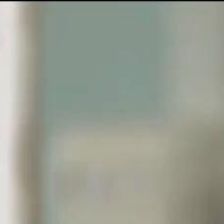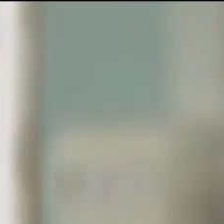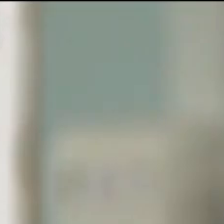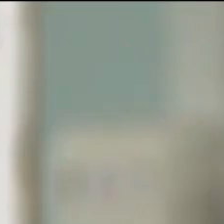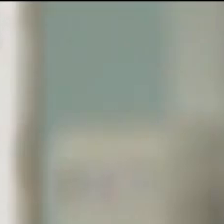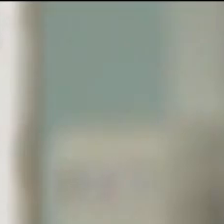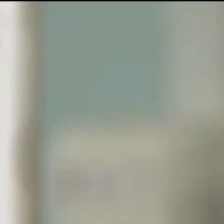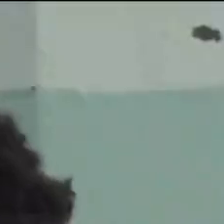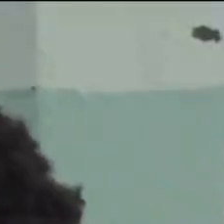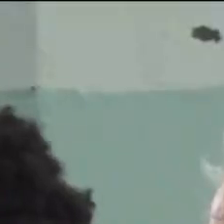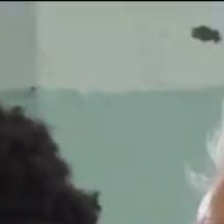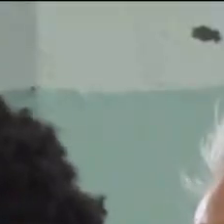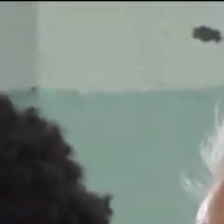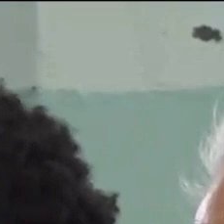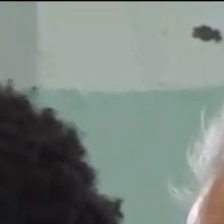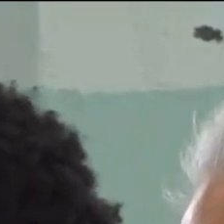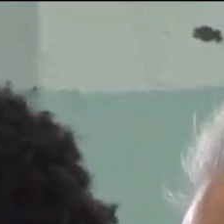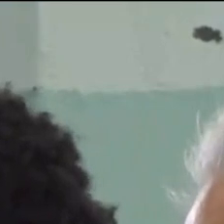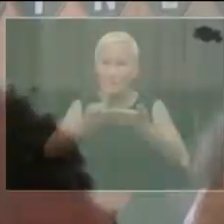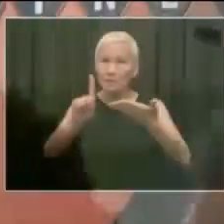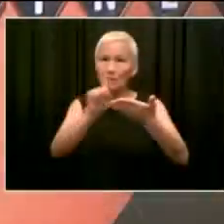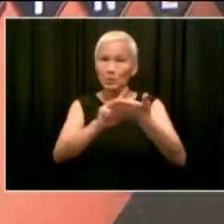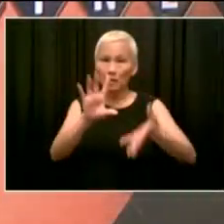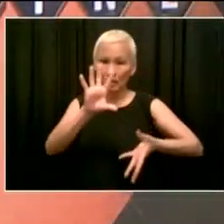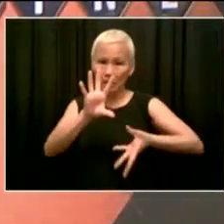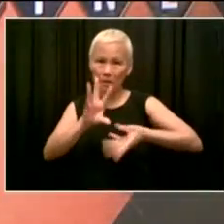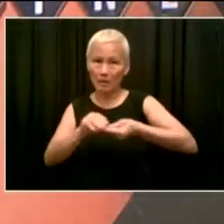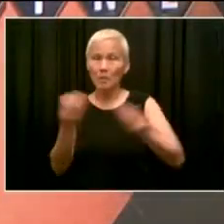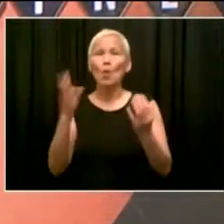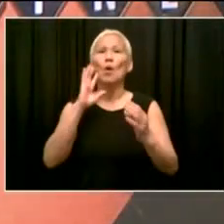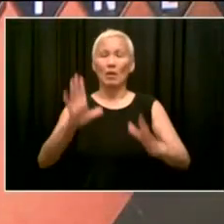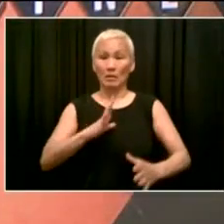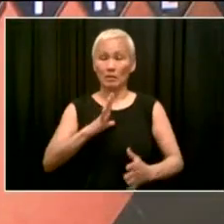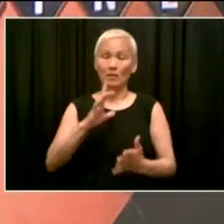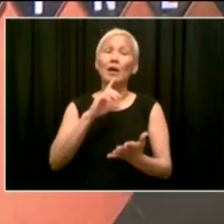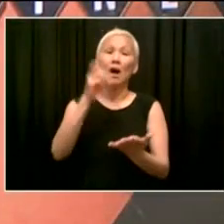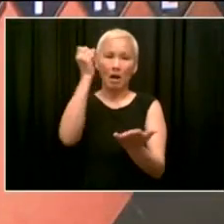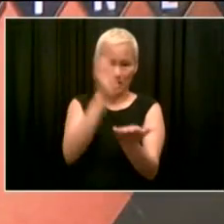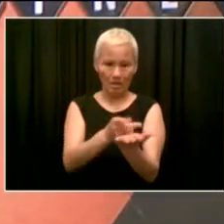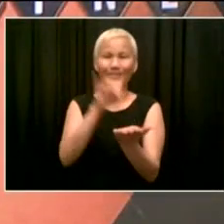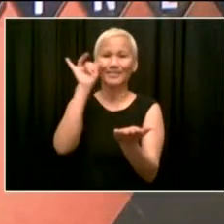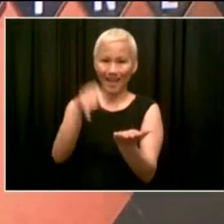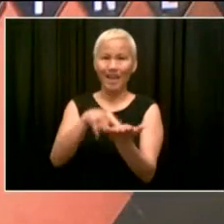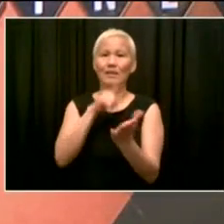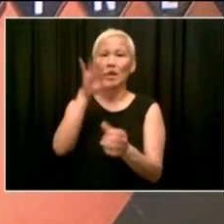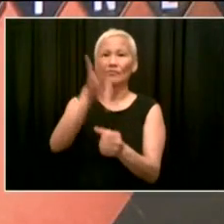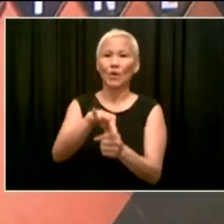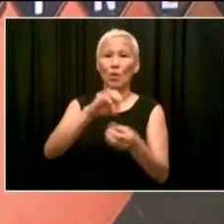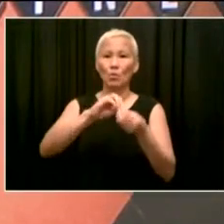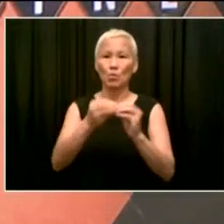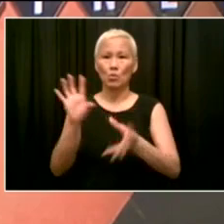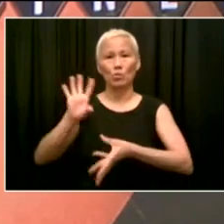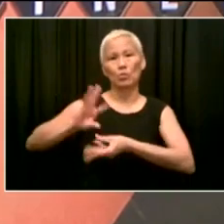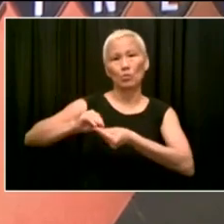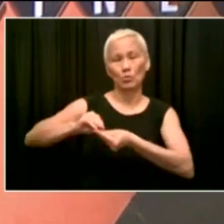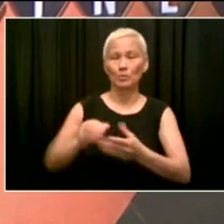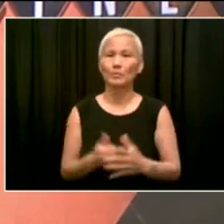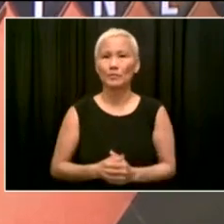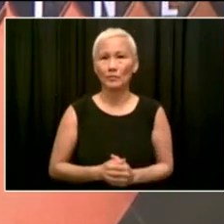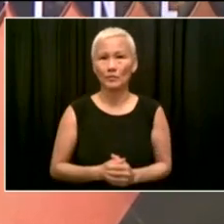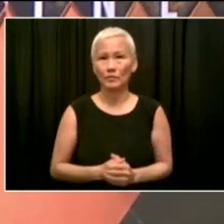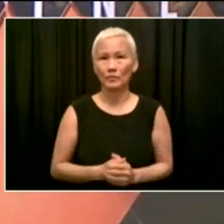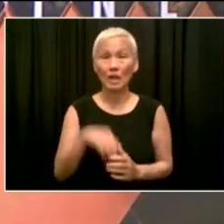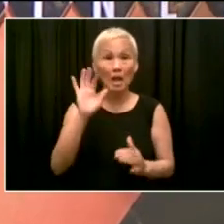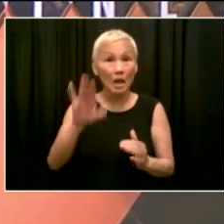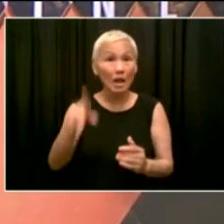We knew it would take a while for the full count. The important thing to remember here is, unlike the past with a September primary, when you